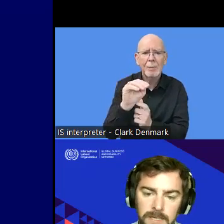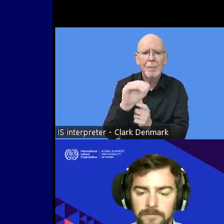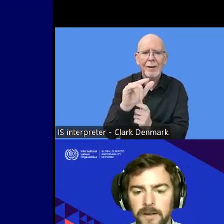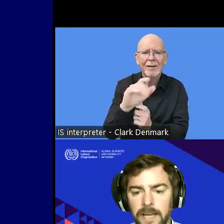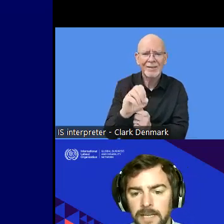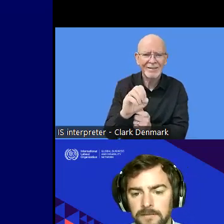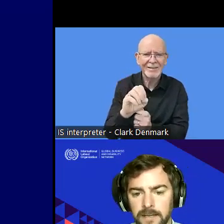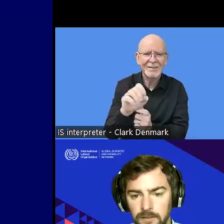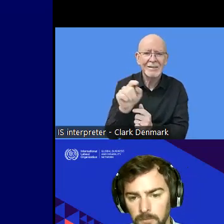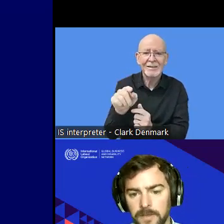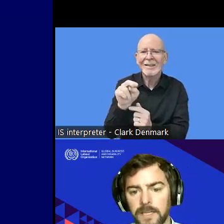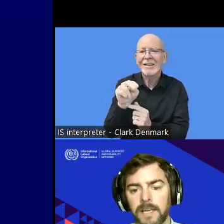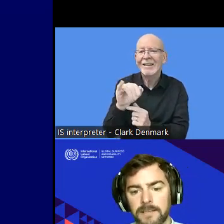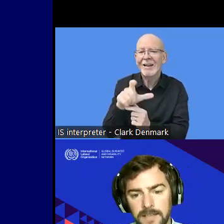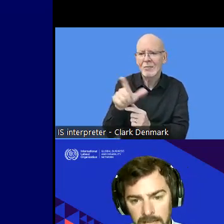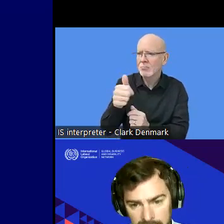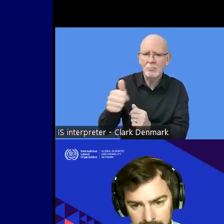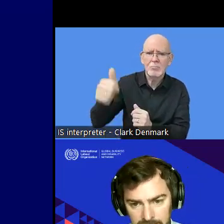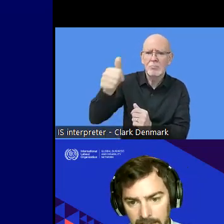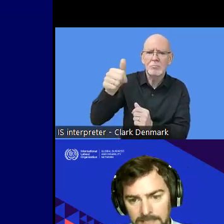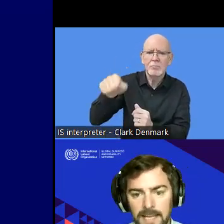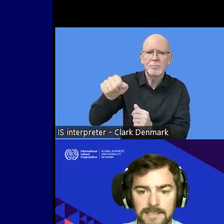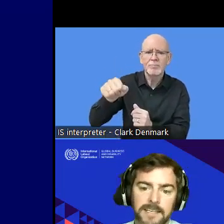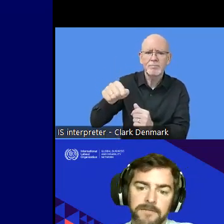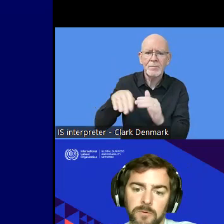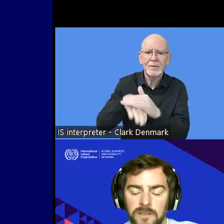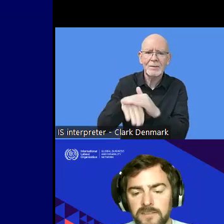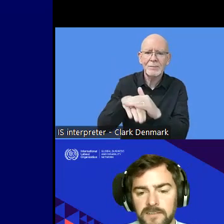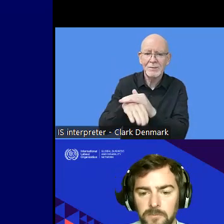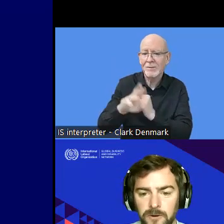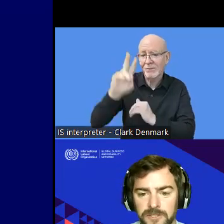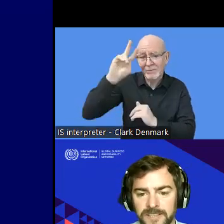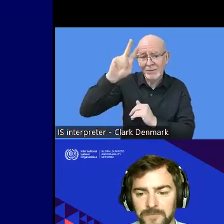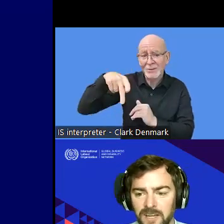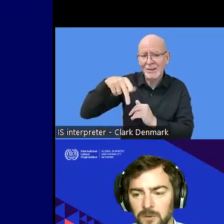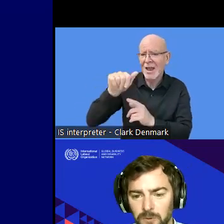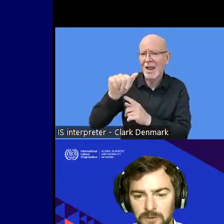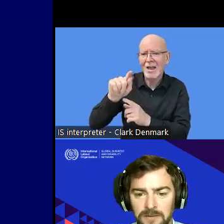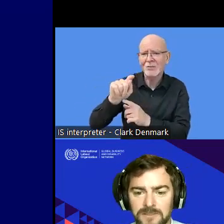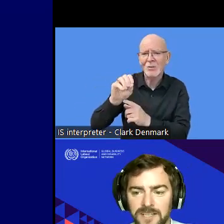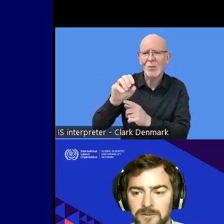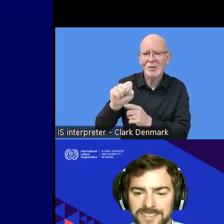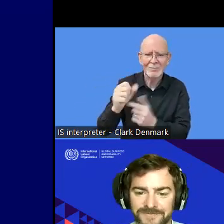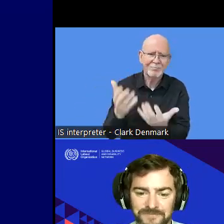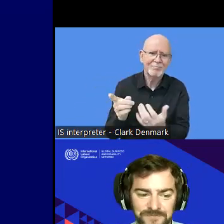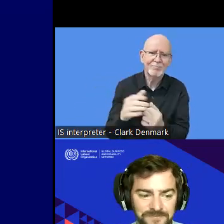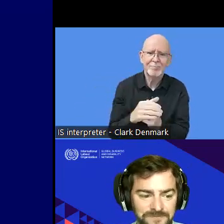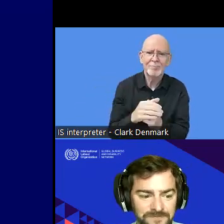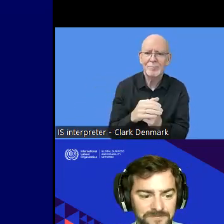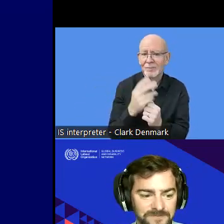Neil, being very active as a company, as an individual in the Zero Project, what do you have to say to